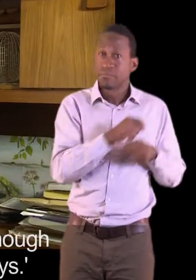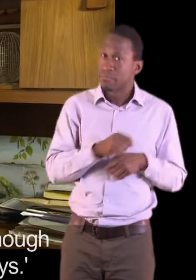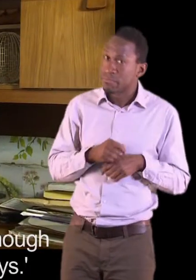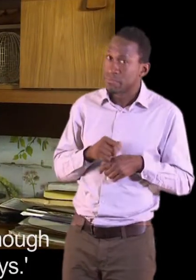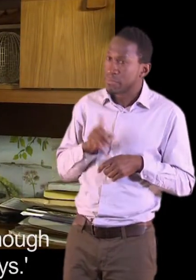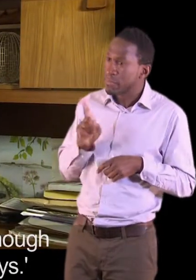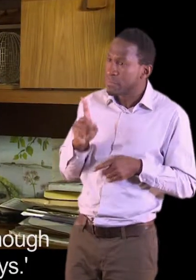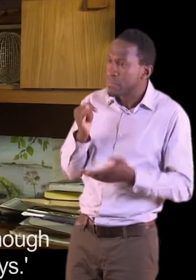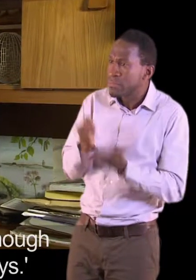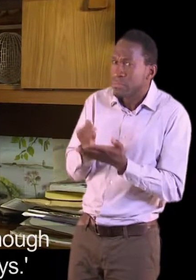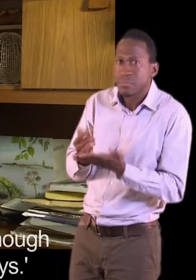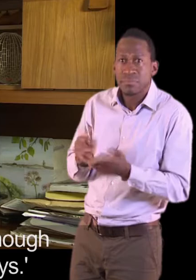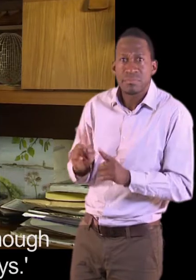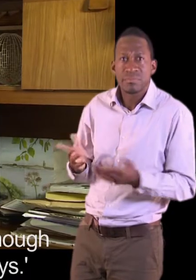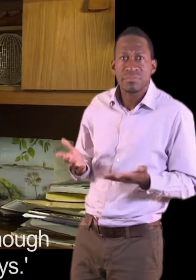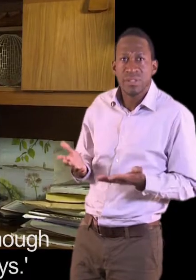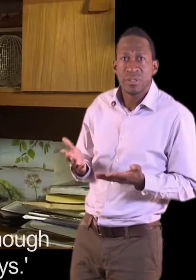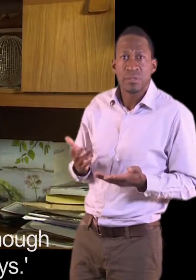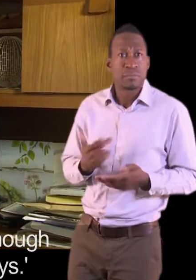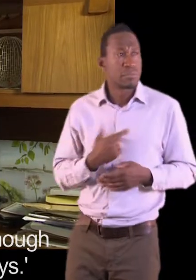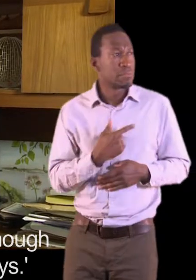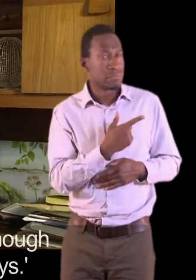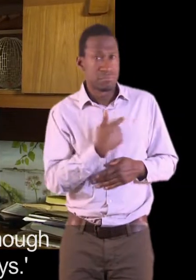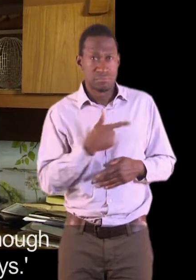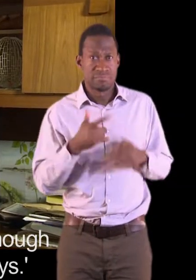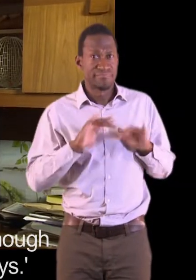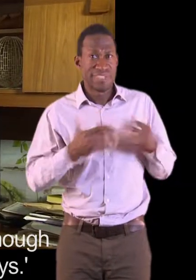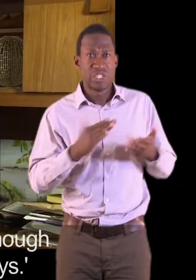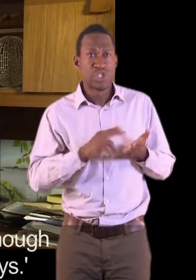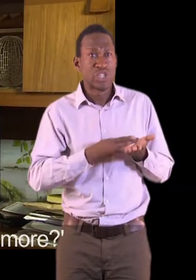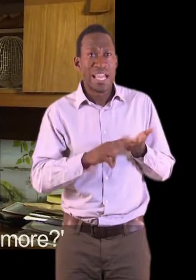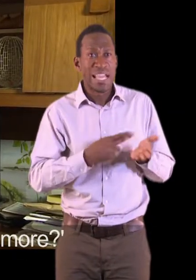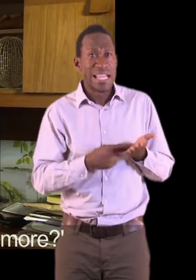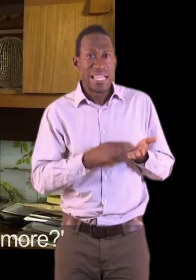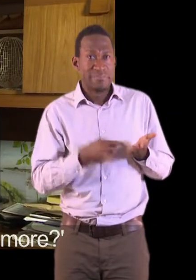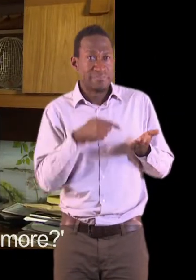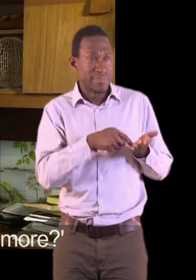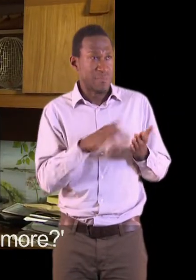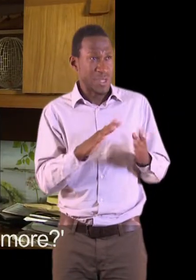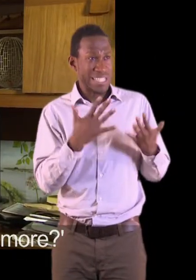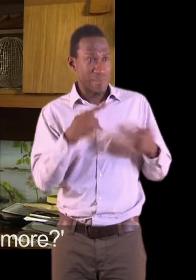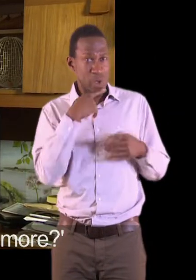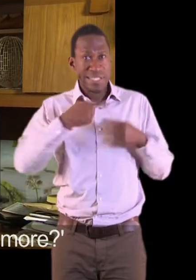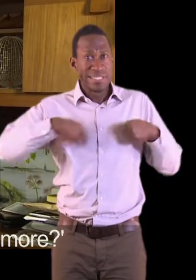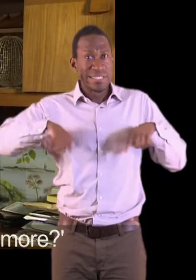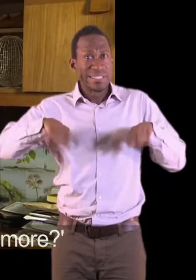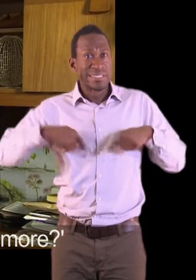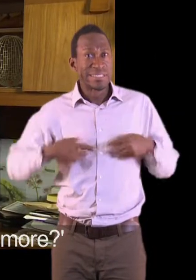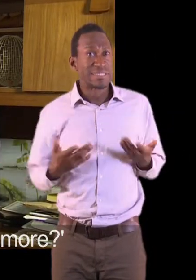I said, we haven't got enough jam here, sir, for 10 boys. I said, can we have some more?